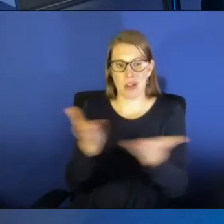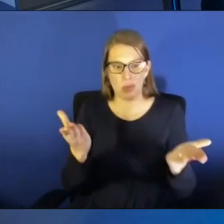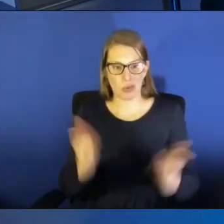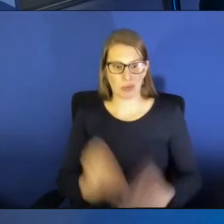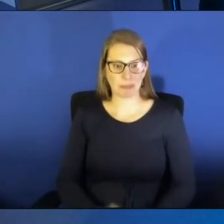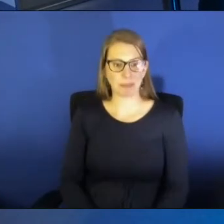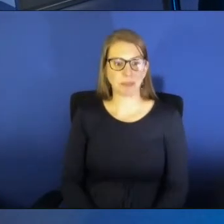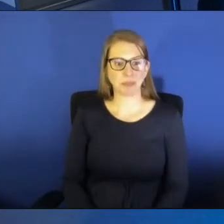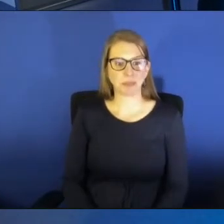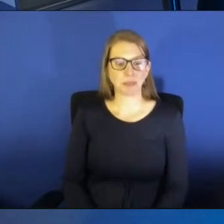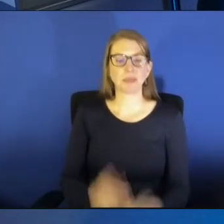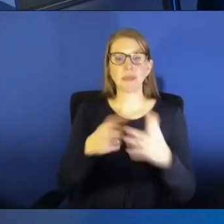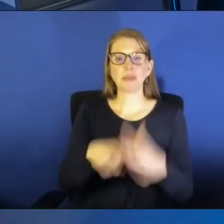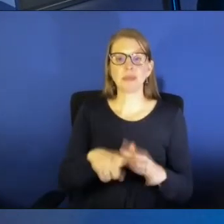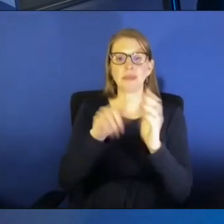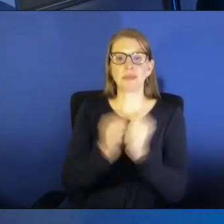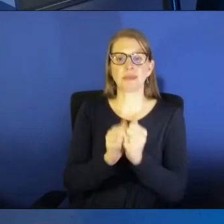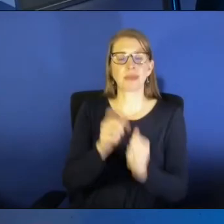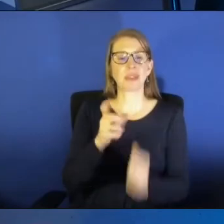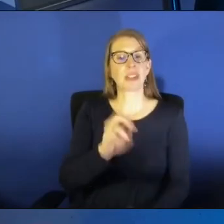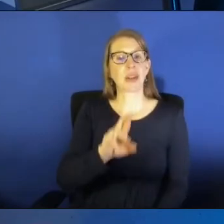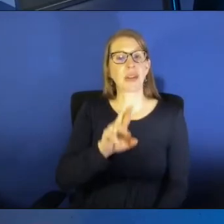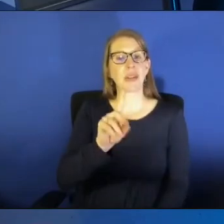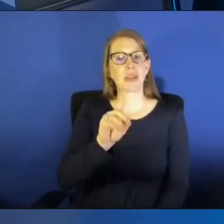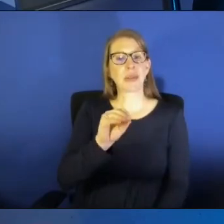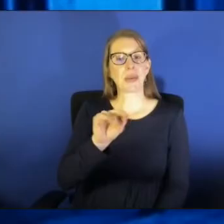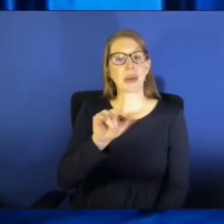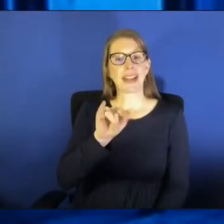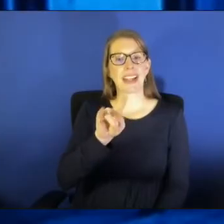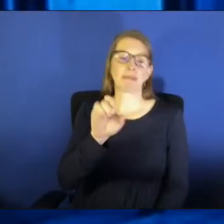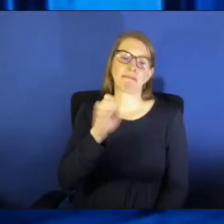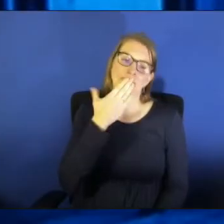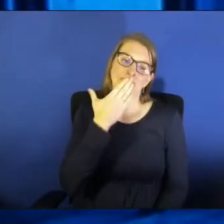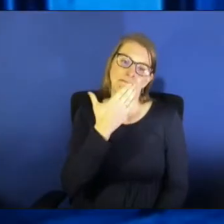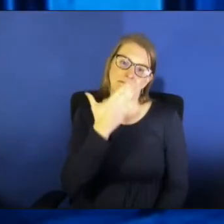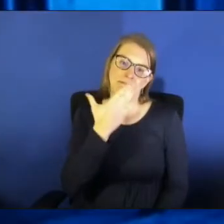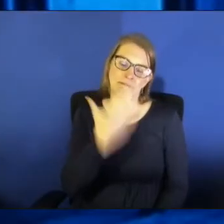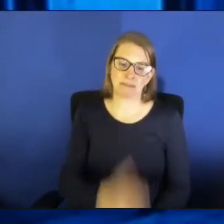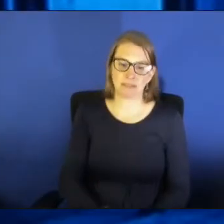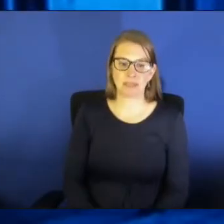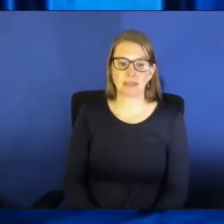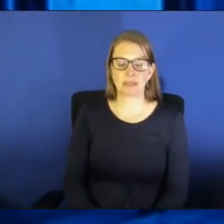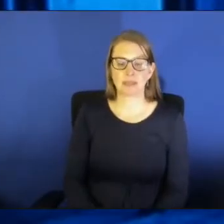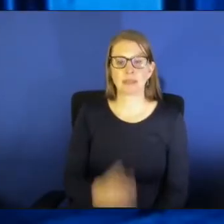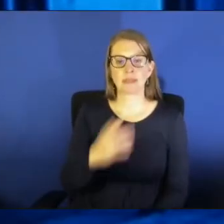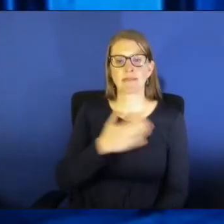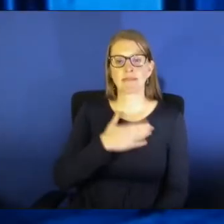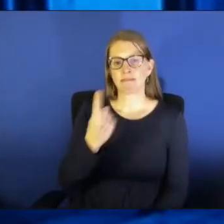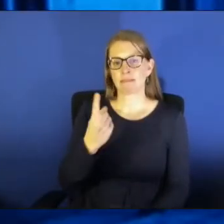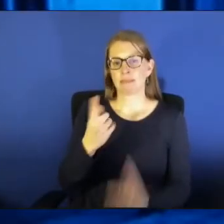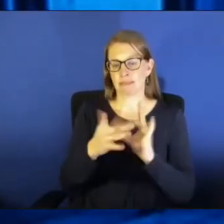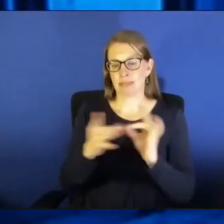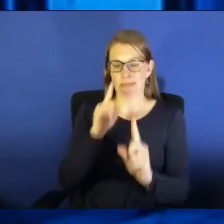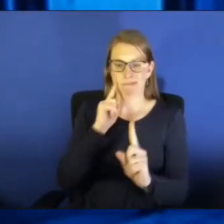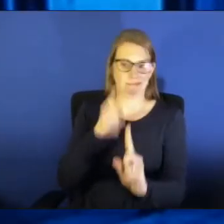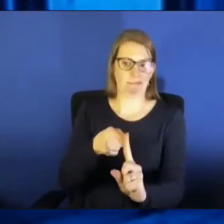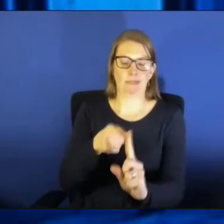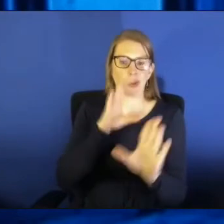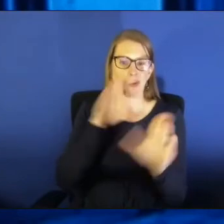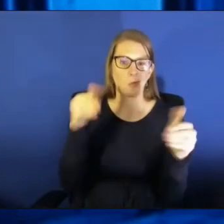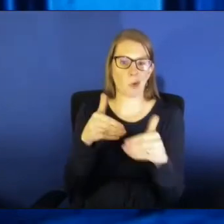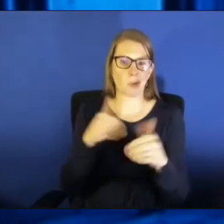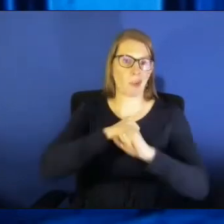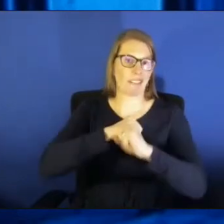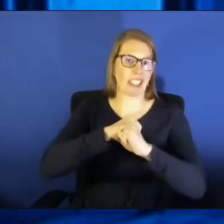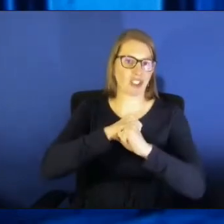with Dr. Doolittle. Yes, thanks, Roy. My one message would be, let's really focus on prevention, right? We've talked